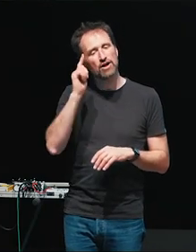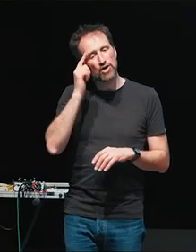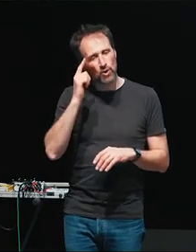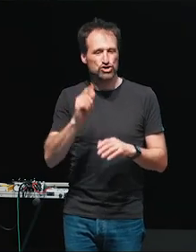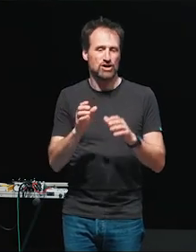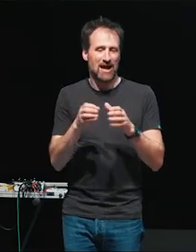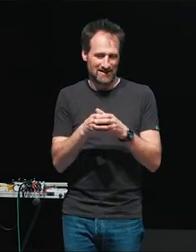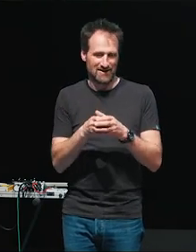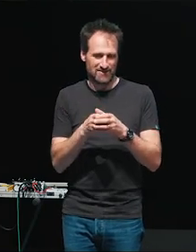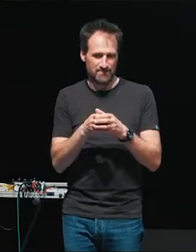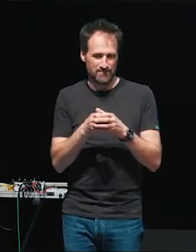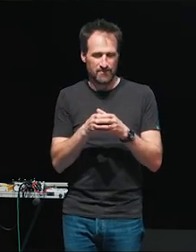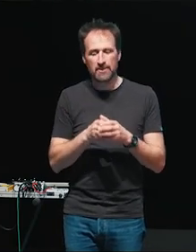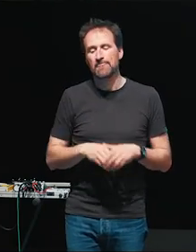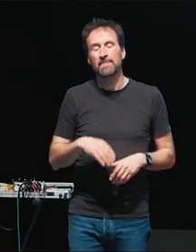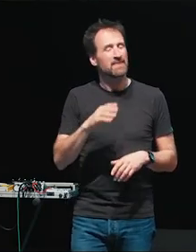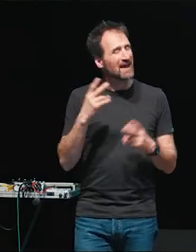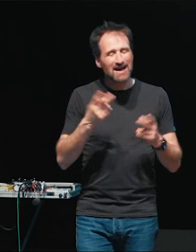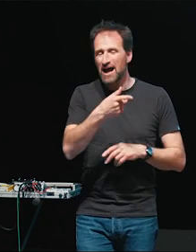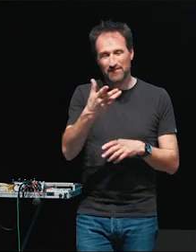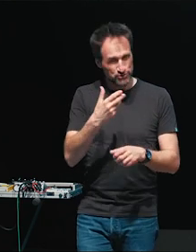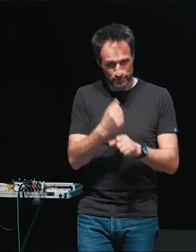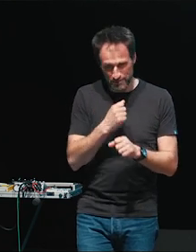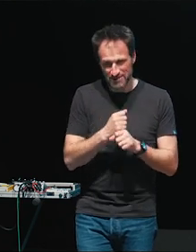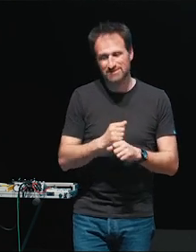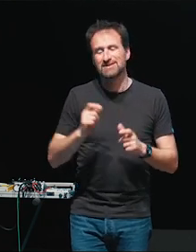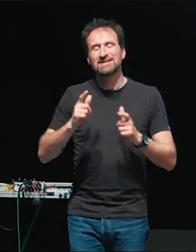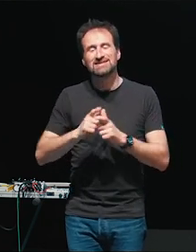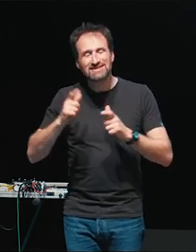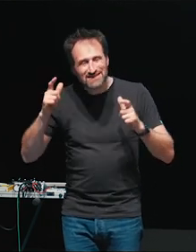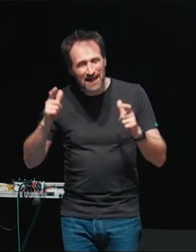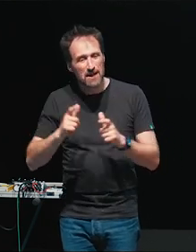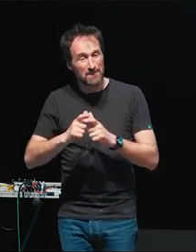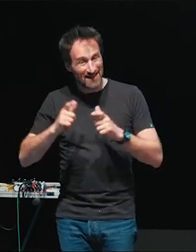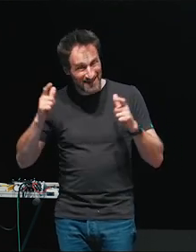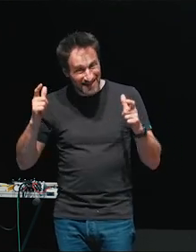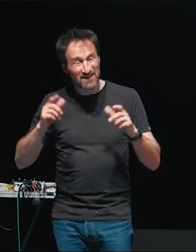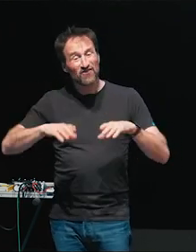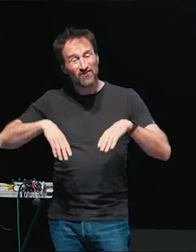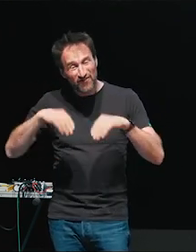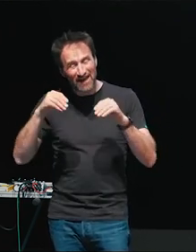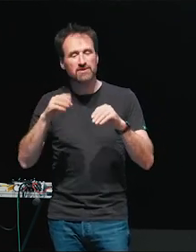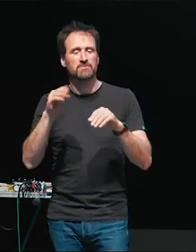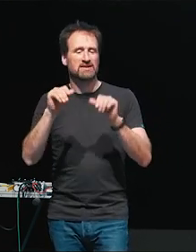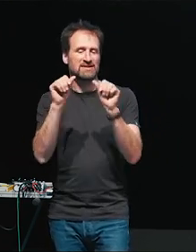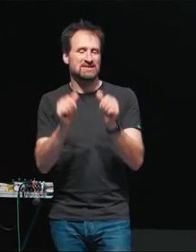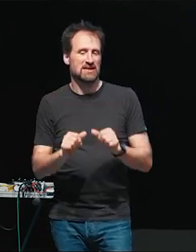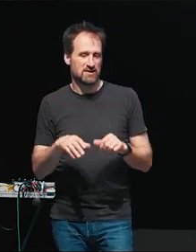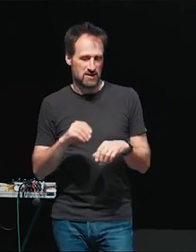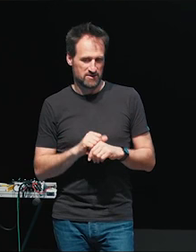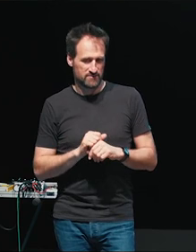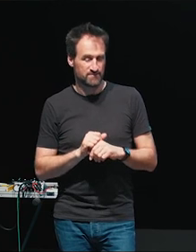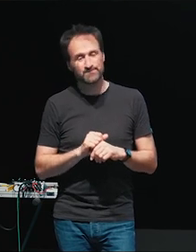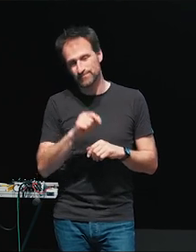Whatever you do, scalability starts at design. Design is where you decide what is your logical